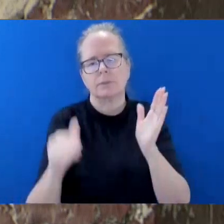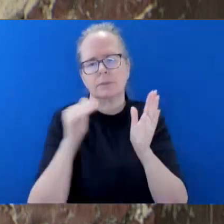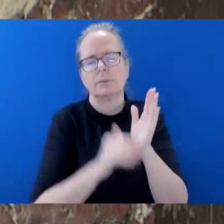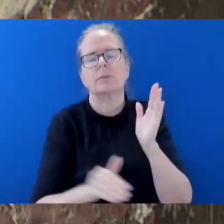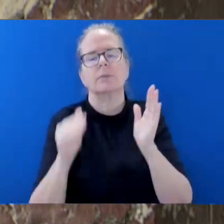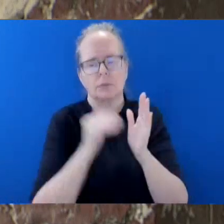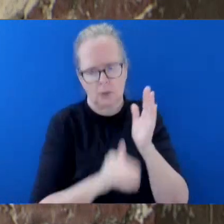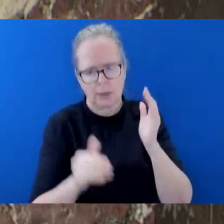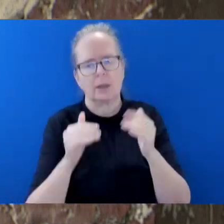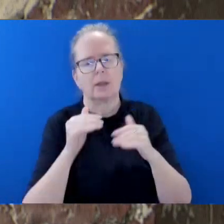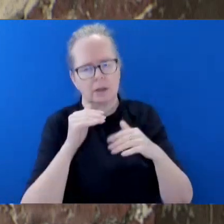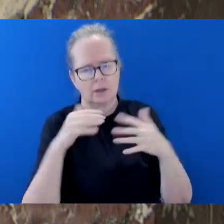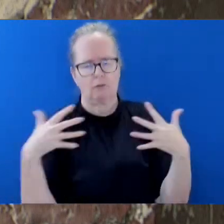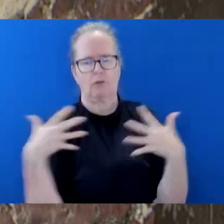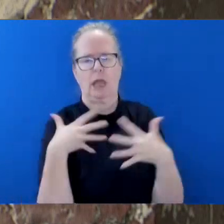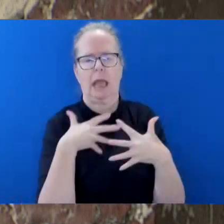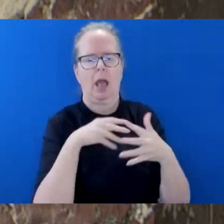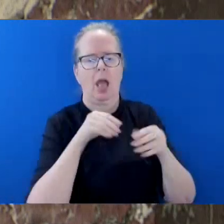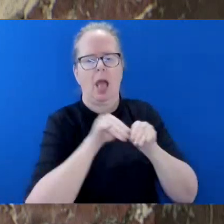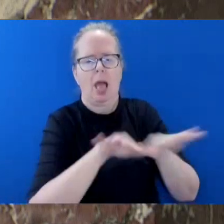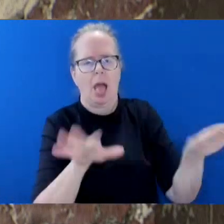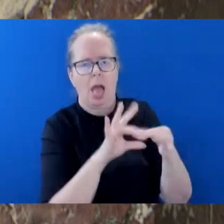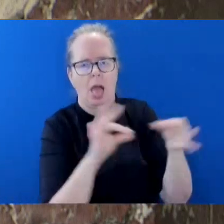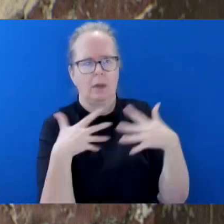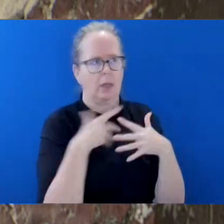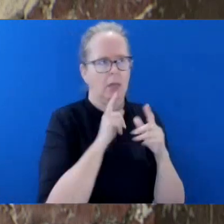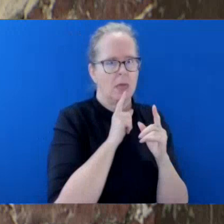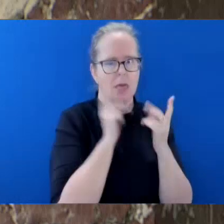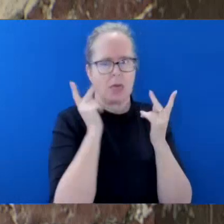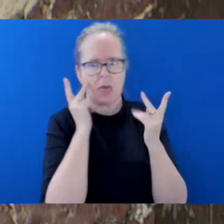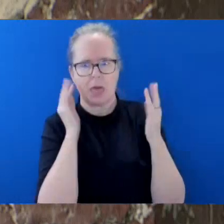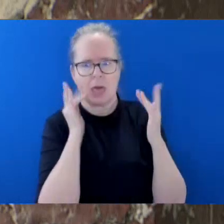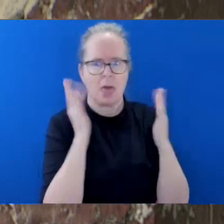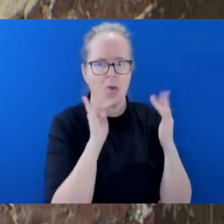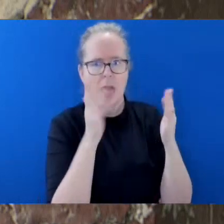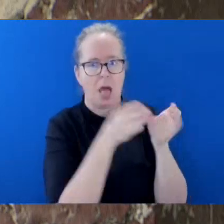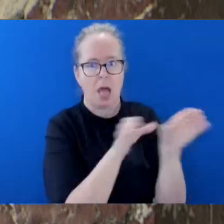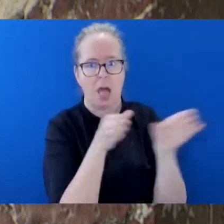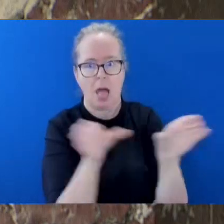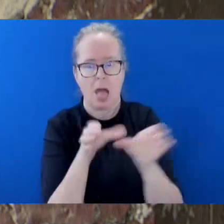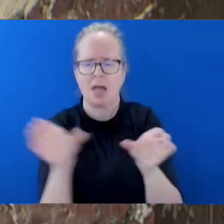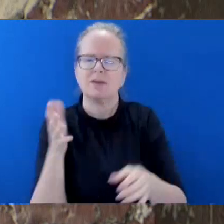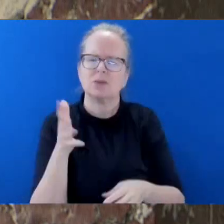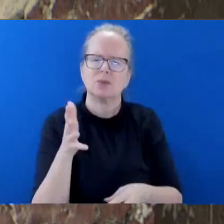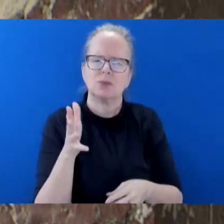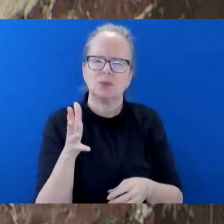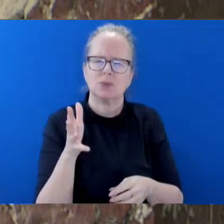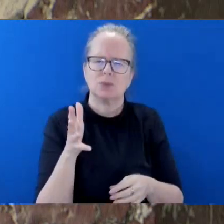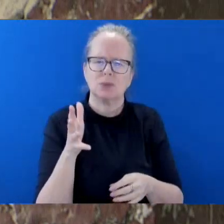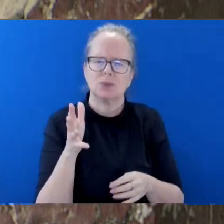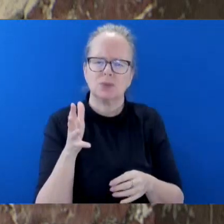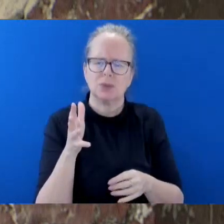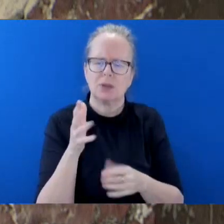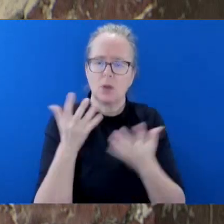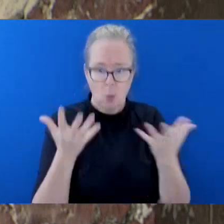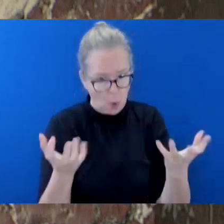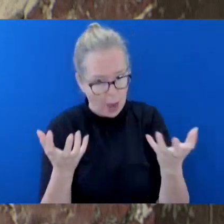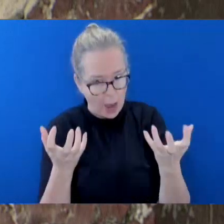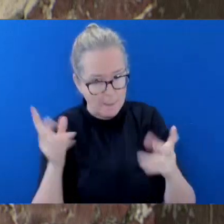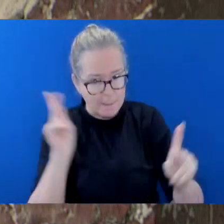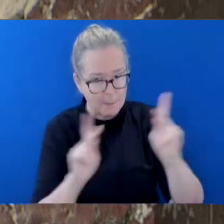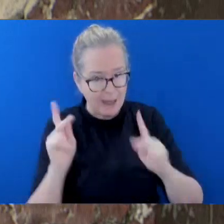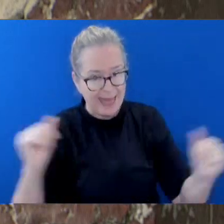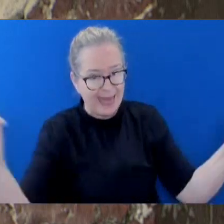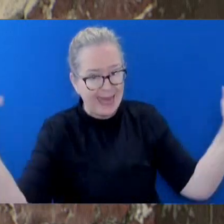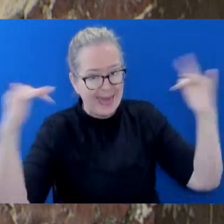unnecessary, and it divides people. So as they continue to call for people to come together, they do the exact opposite across the way. That is not a path that